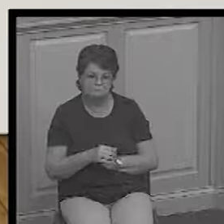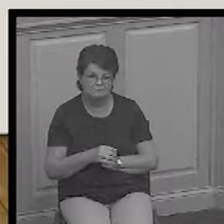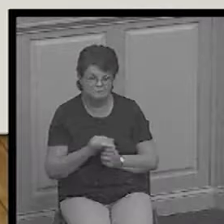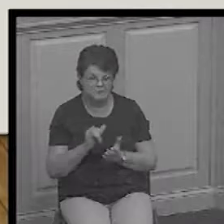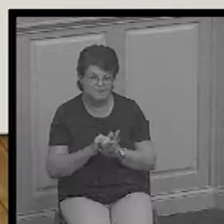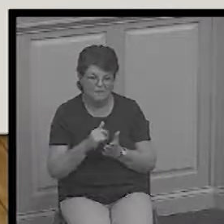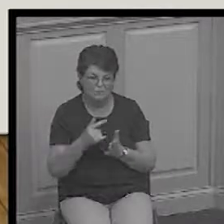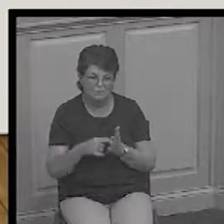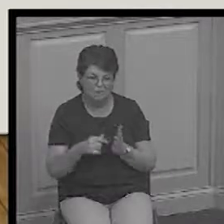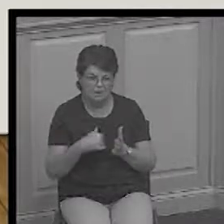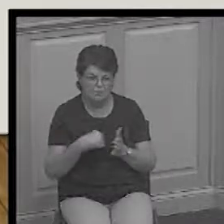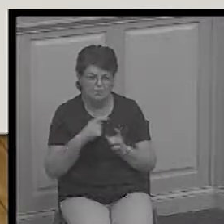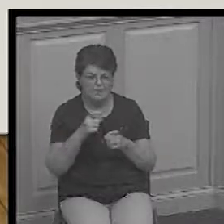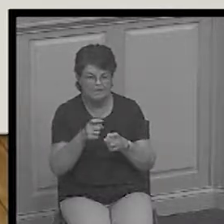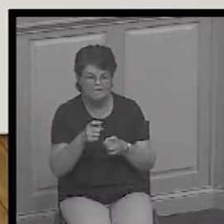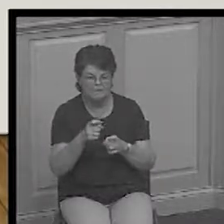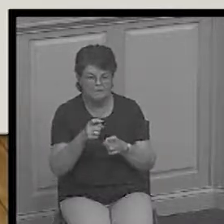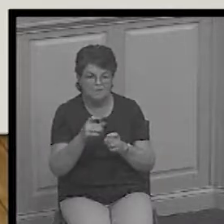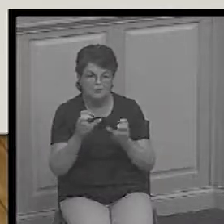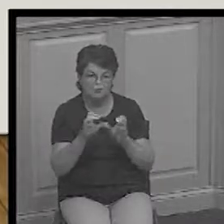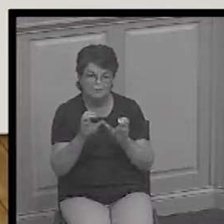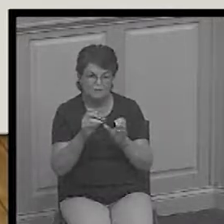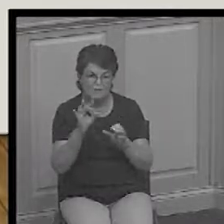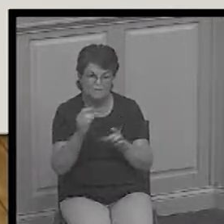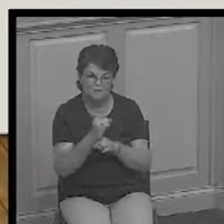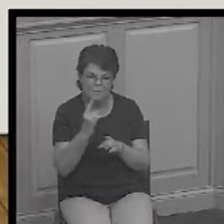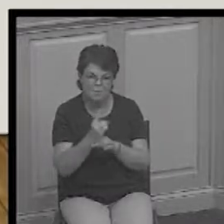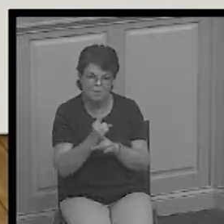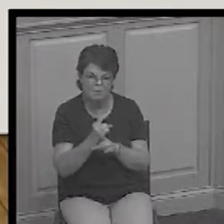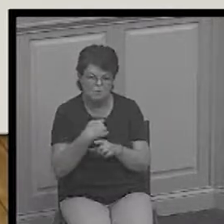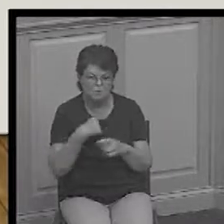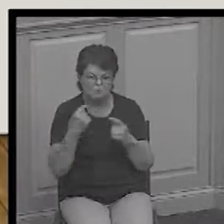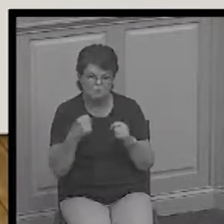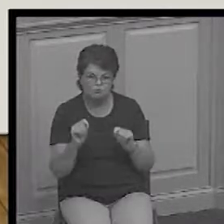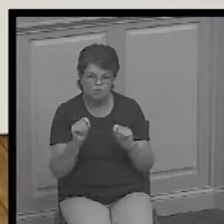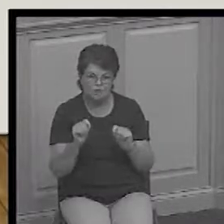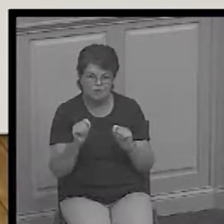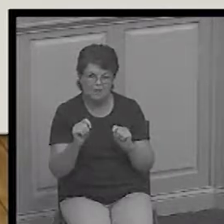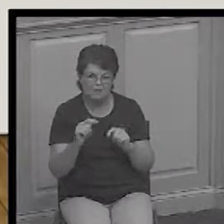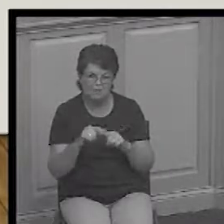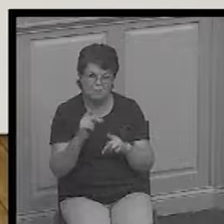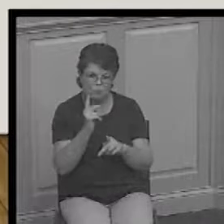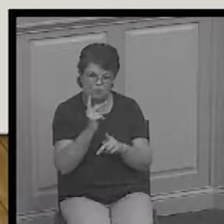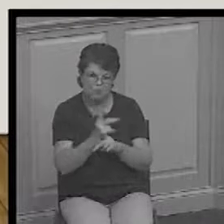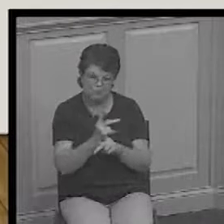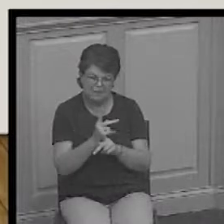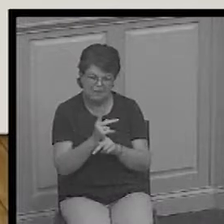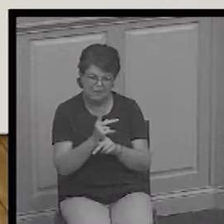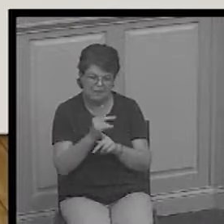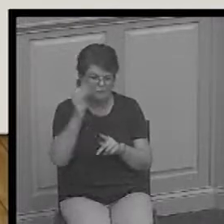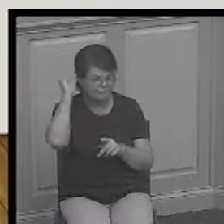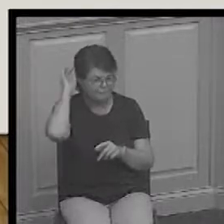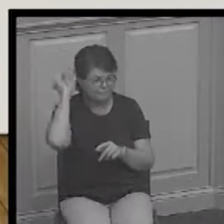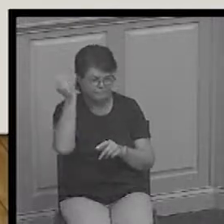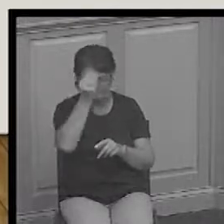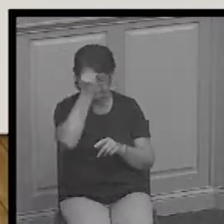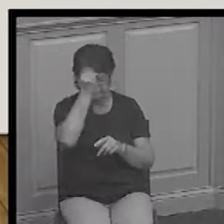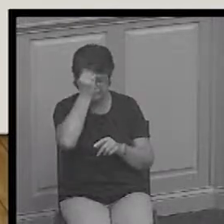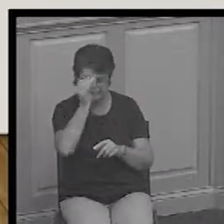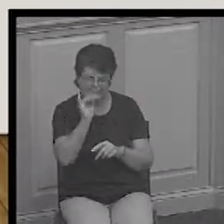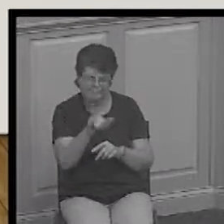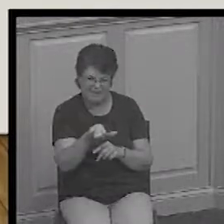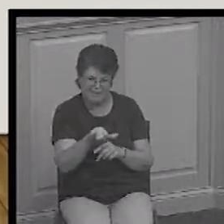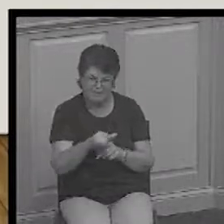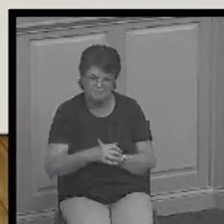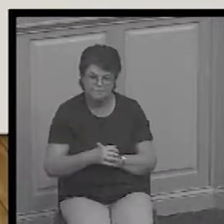that's what we're issuing as a certificate of appropriateness. So we've tried to kind of keep that in the forefront of our